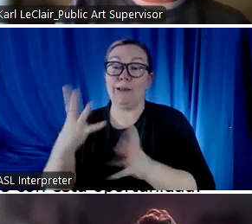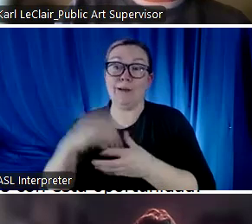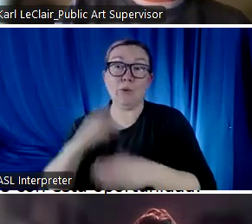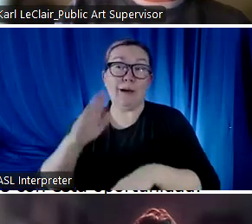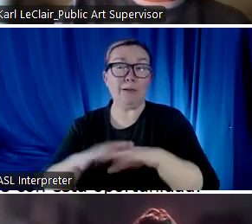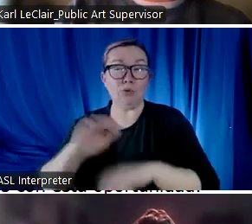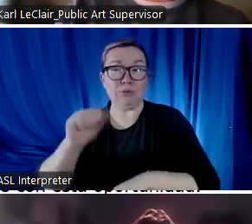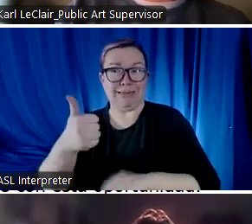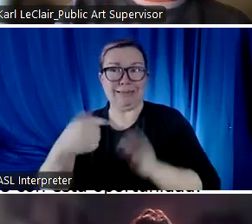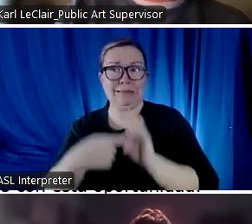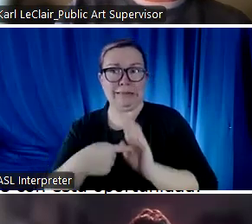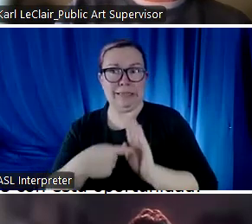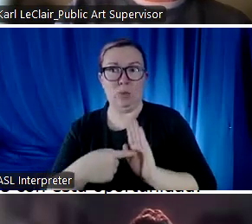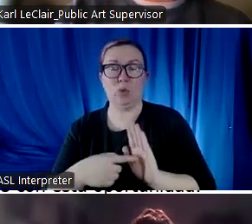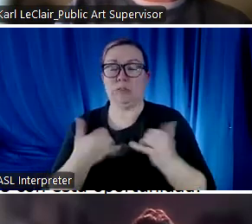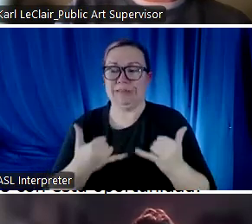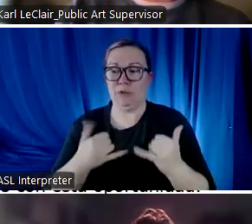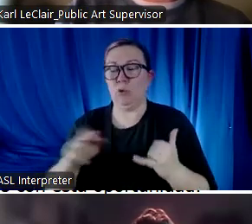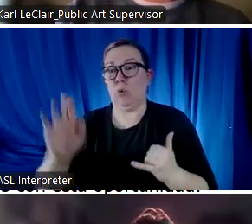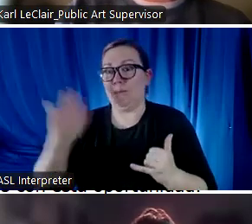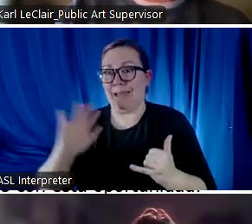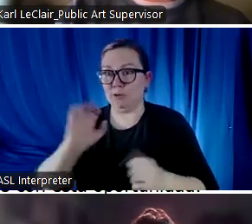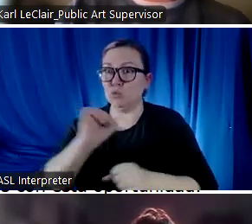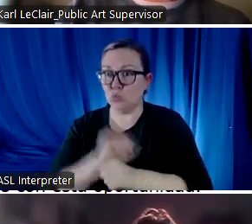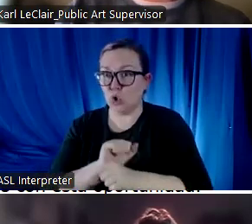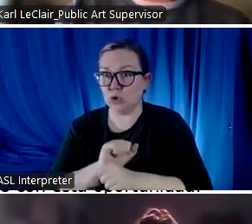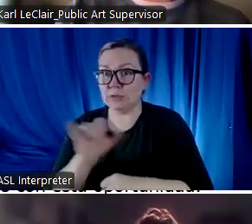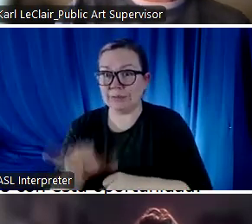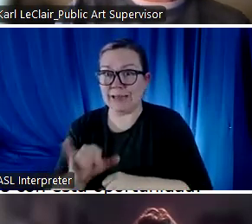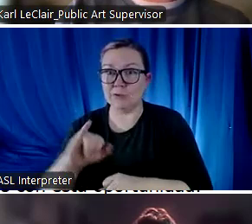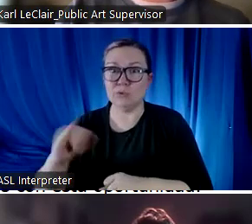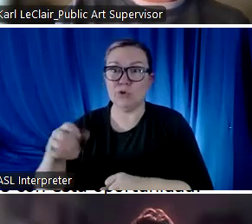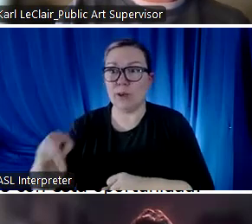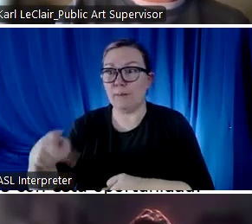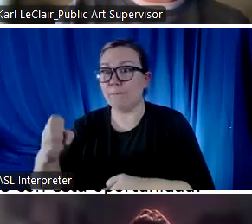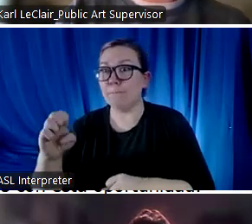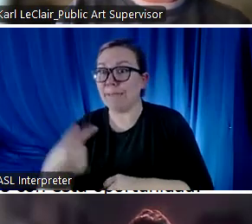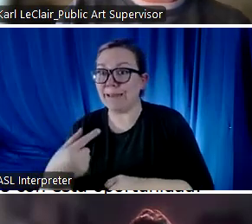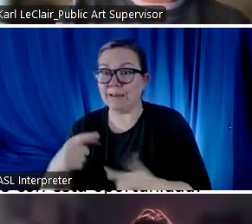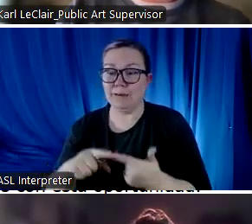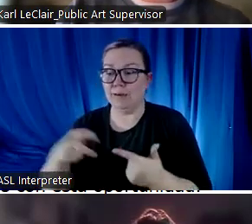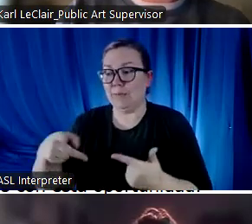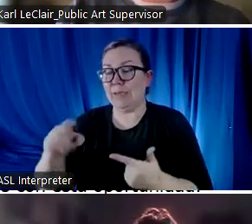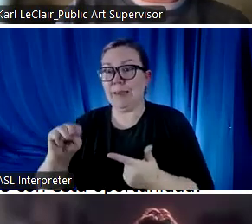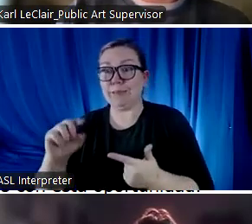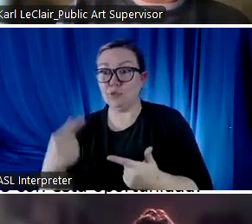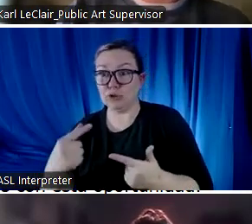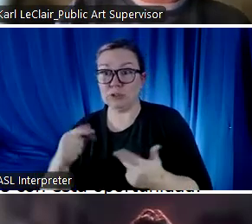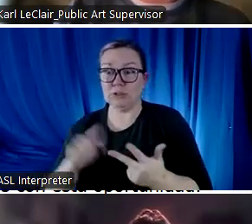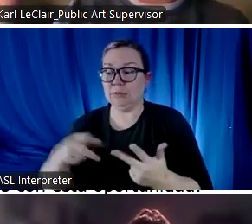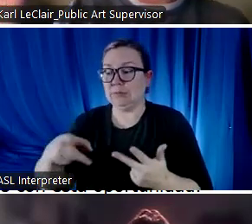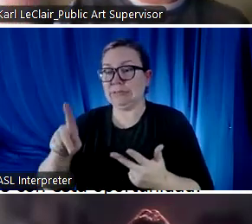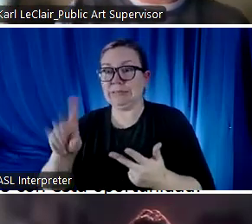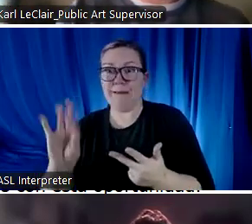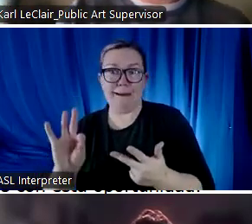works. These are JPEG, PNG, and PDF files. So you can combine